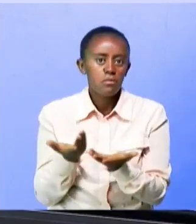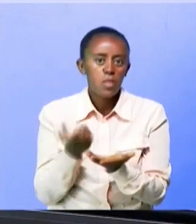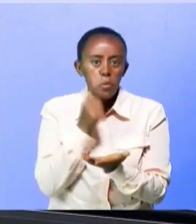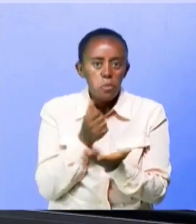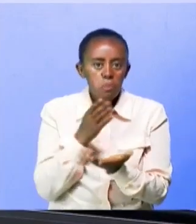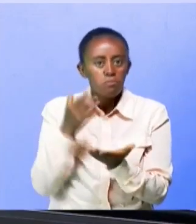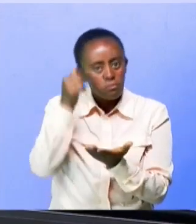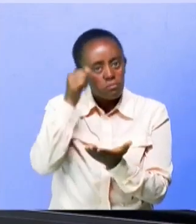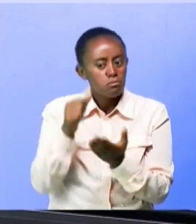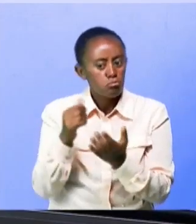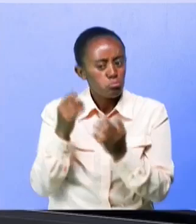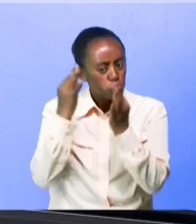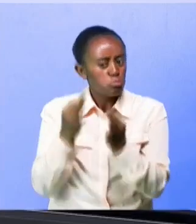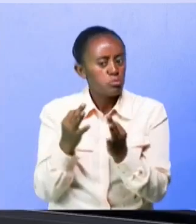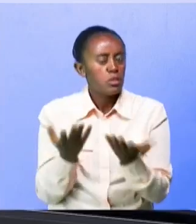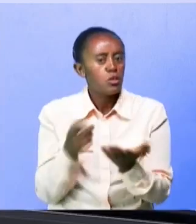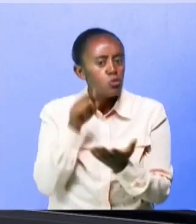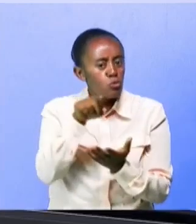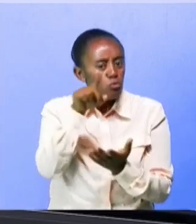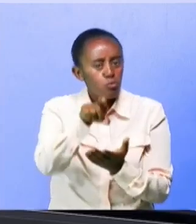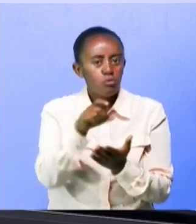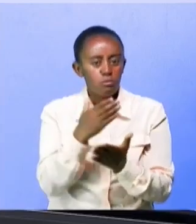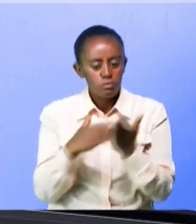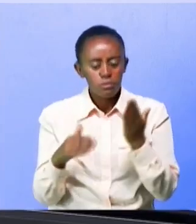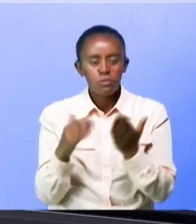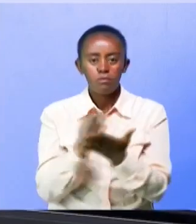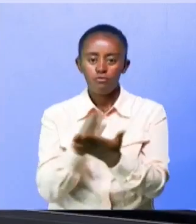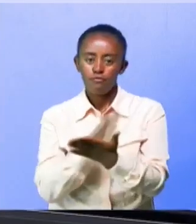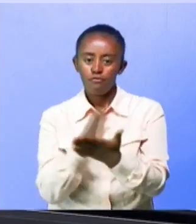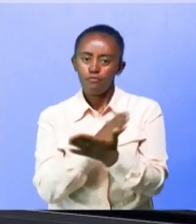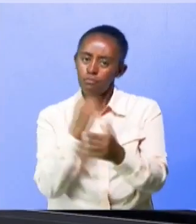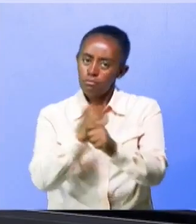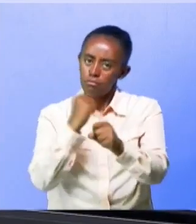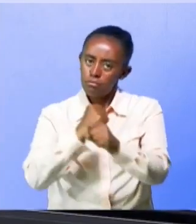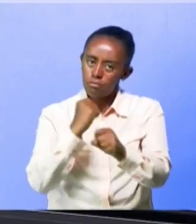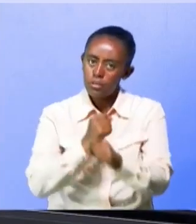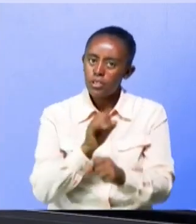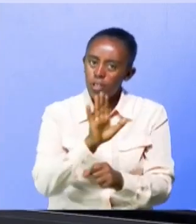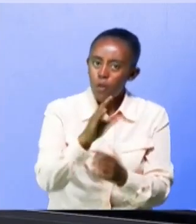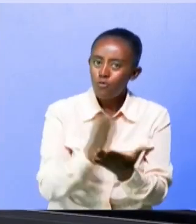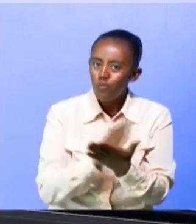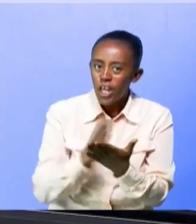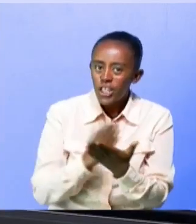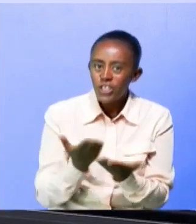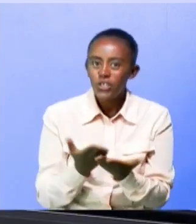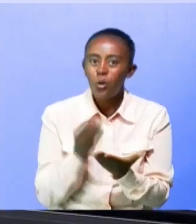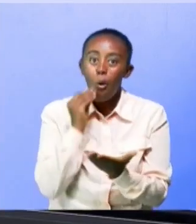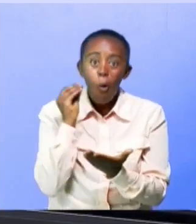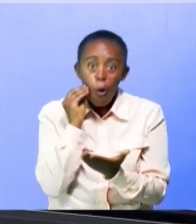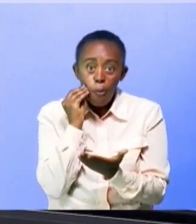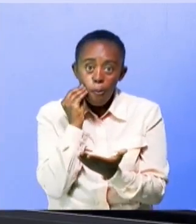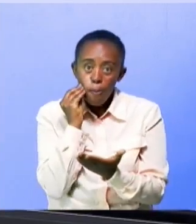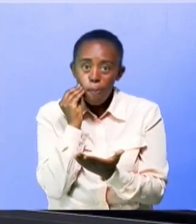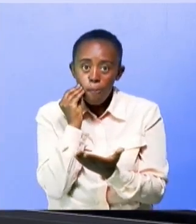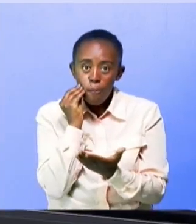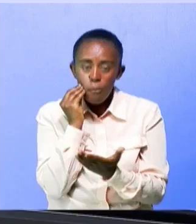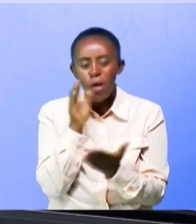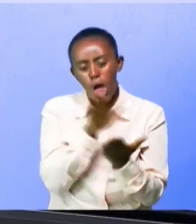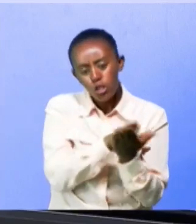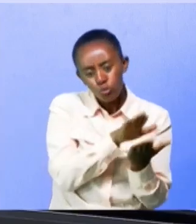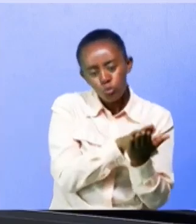women. You have to be a part of all activities that you are engaging at home, at